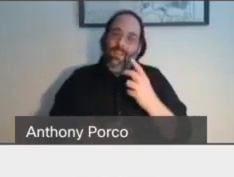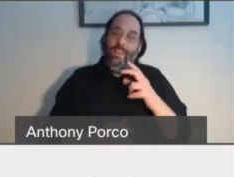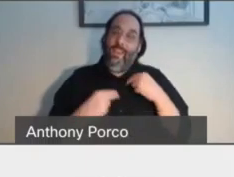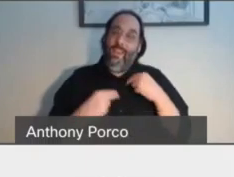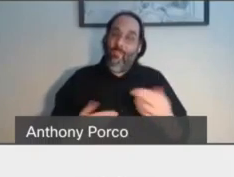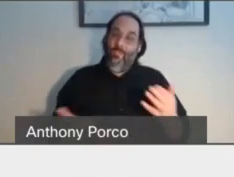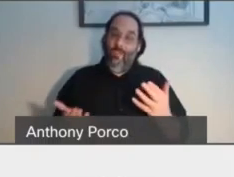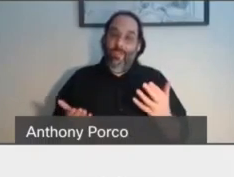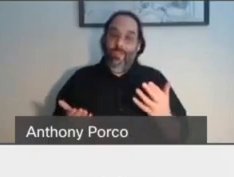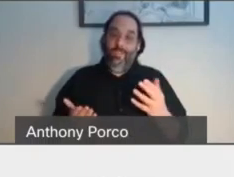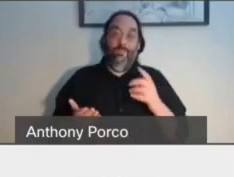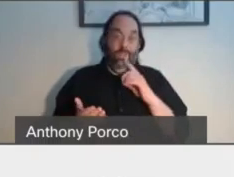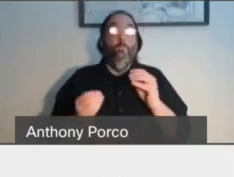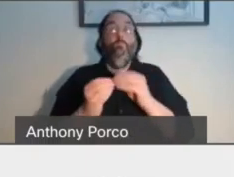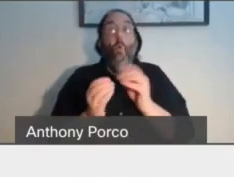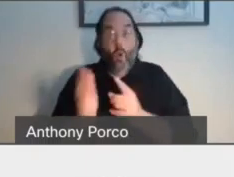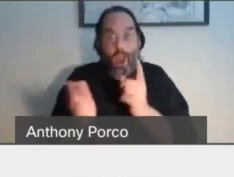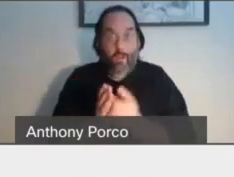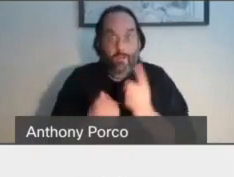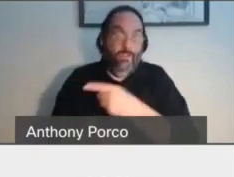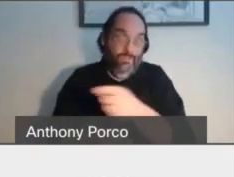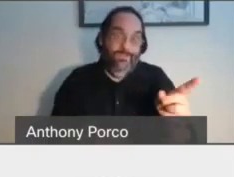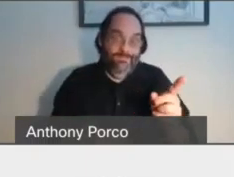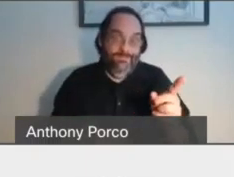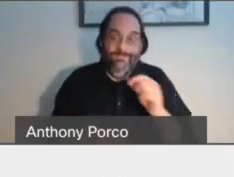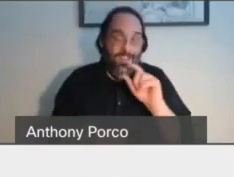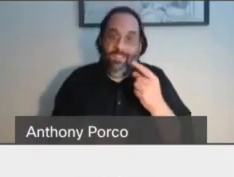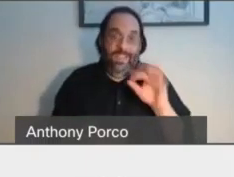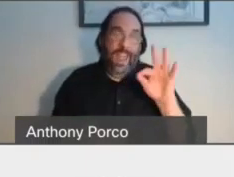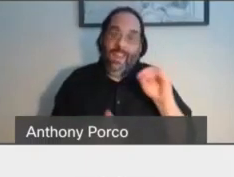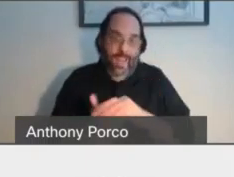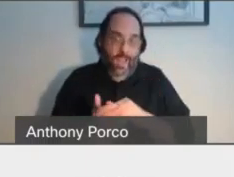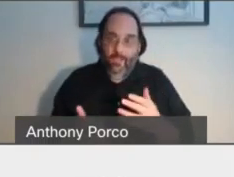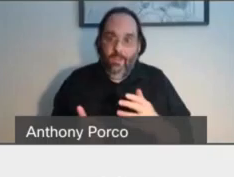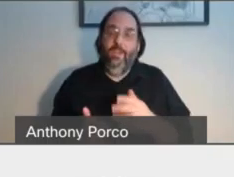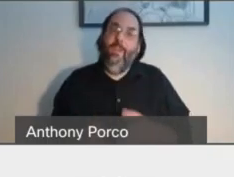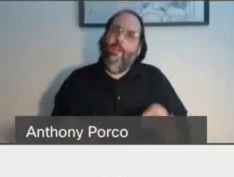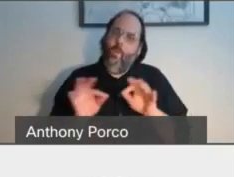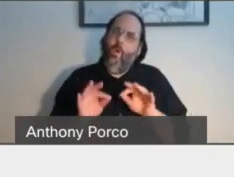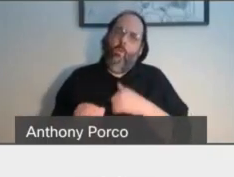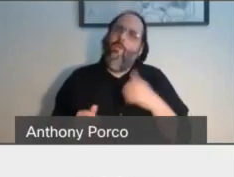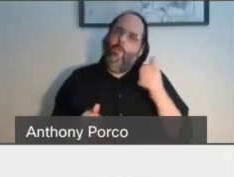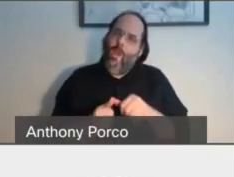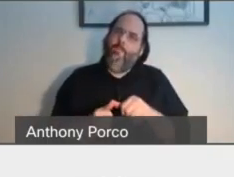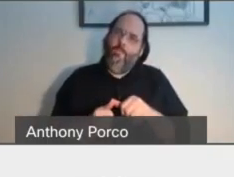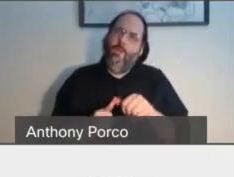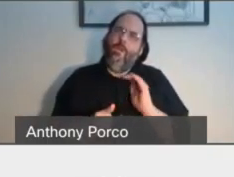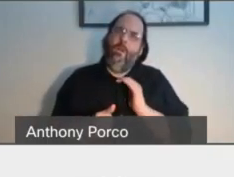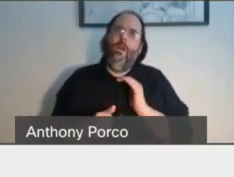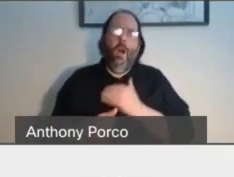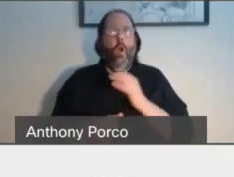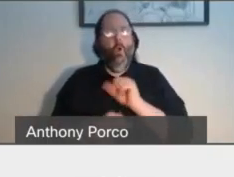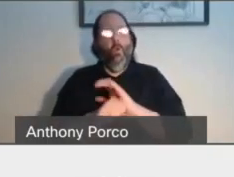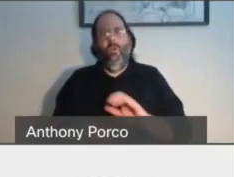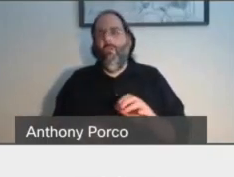probably spending even more hours than that at work. It's important then that we remember some of our colleagues who've given